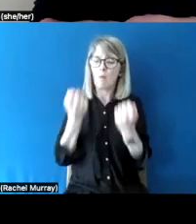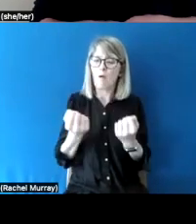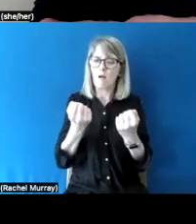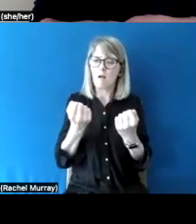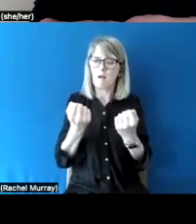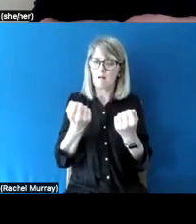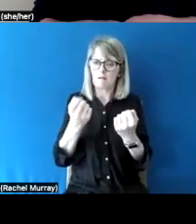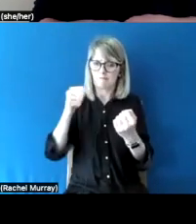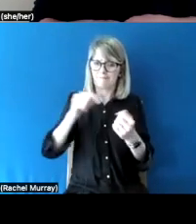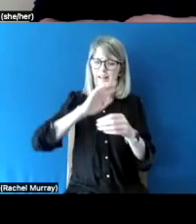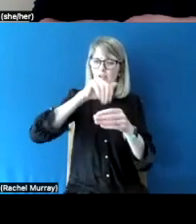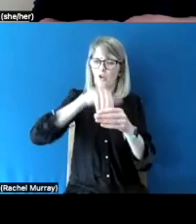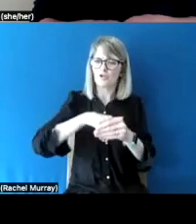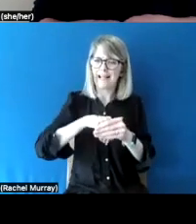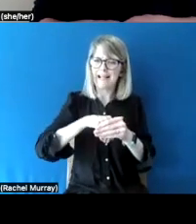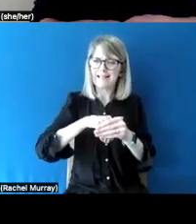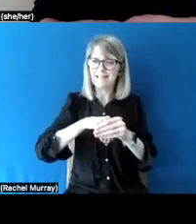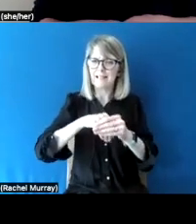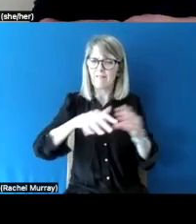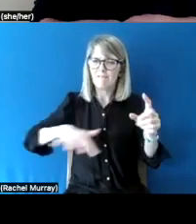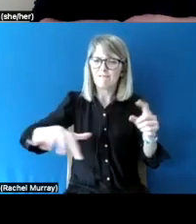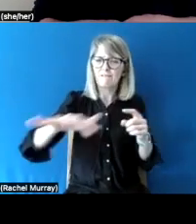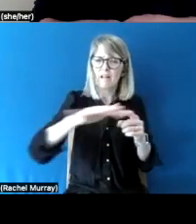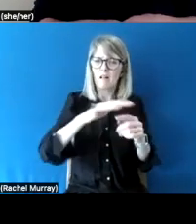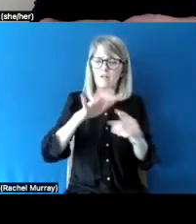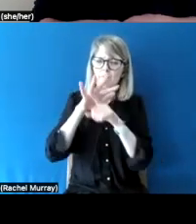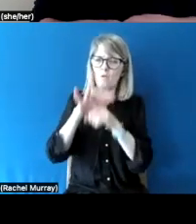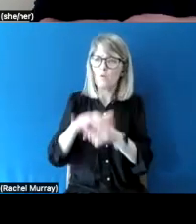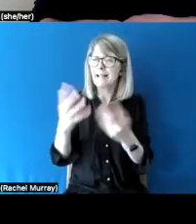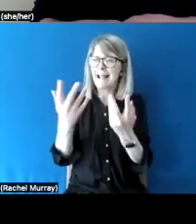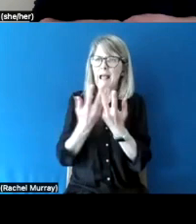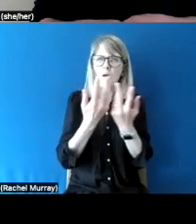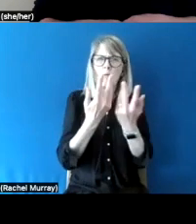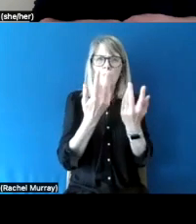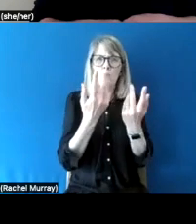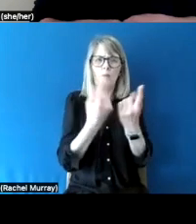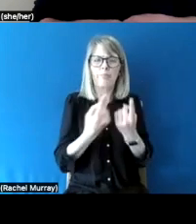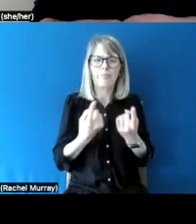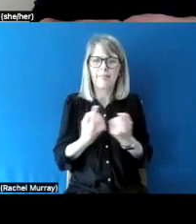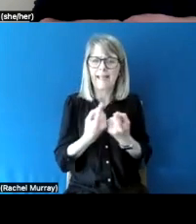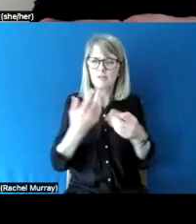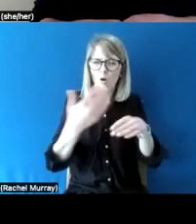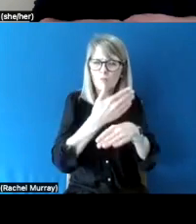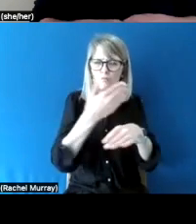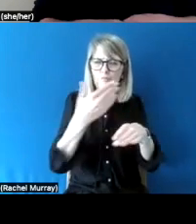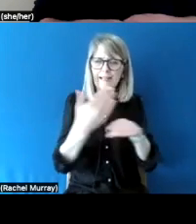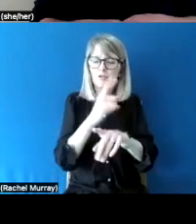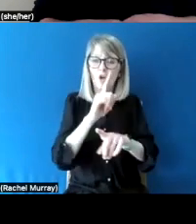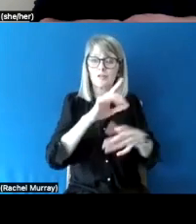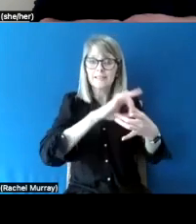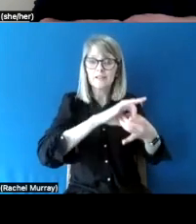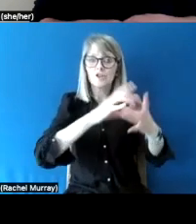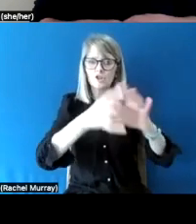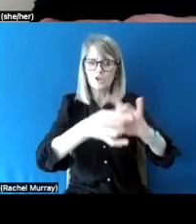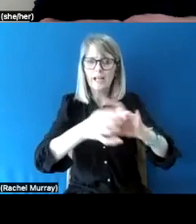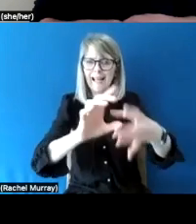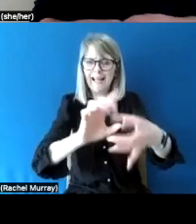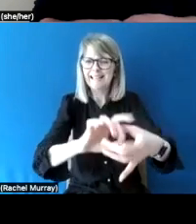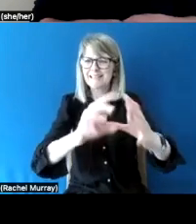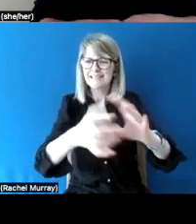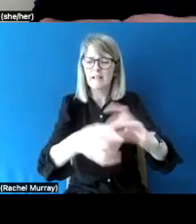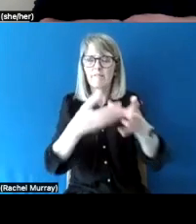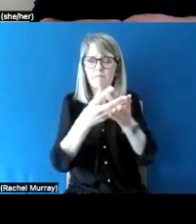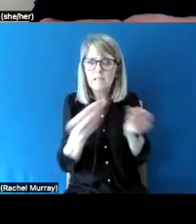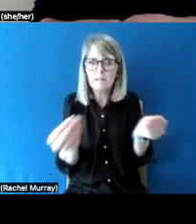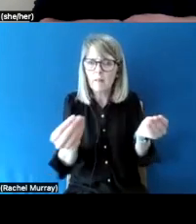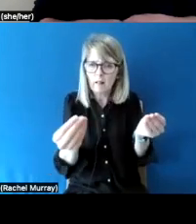of field of force, how things operate, not just in a chain, in an invisible form, but also we need